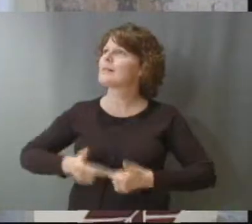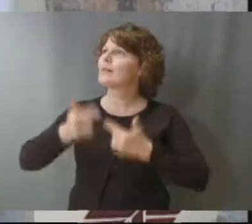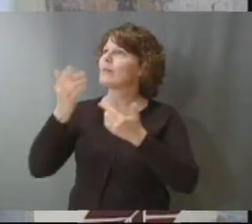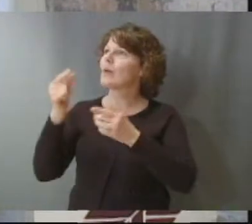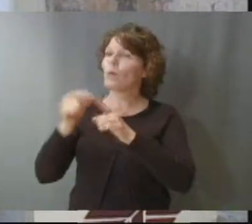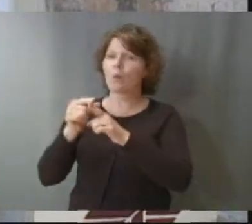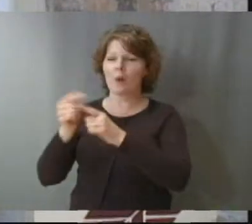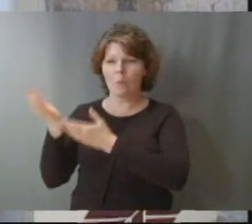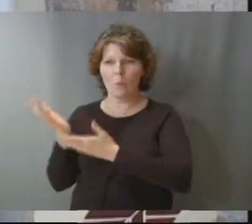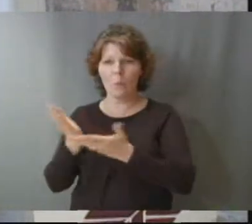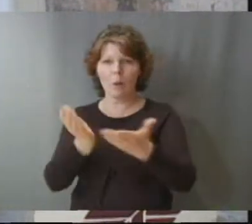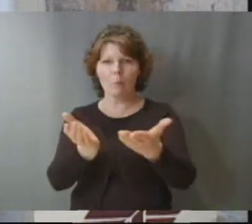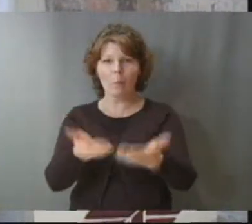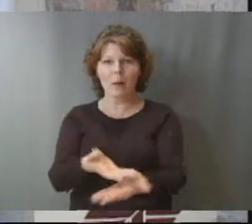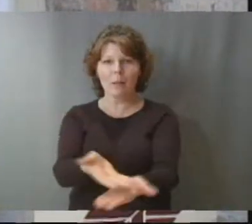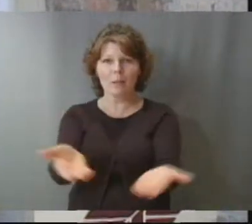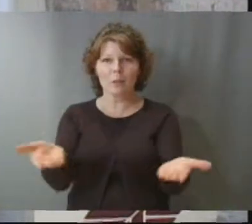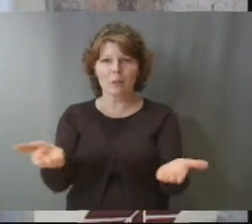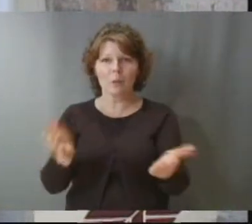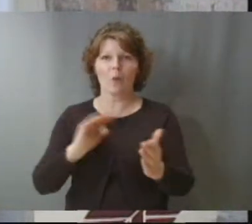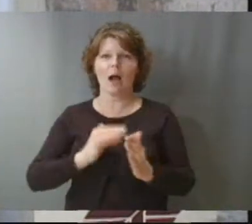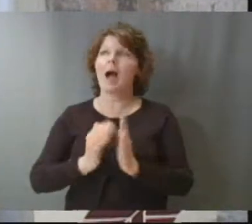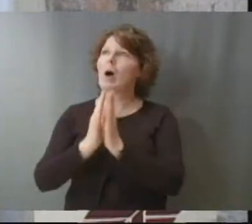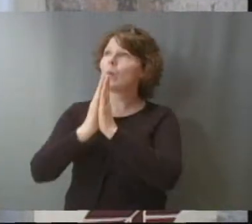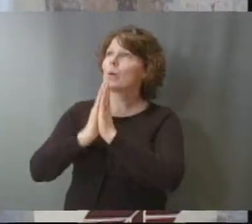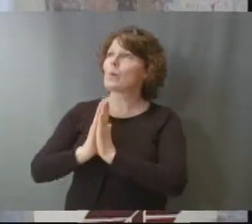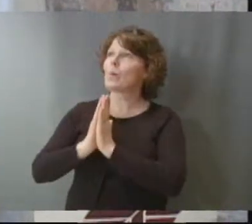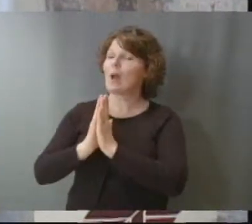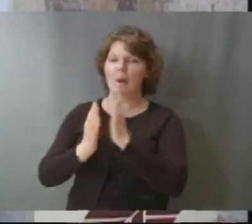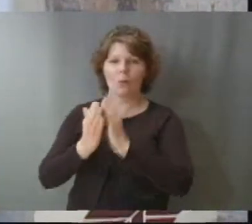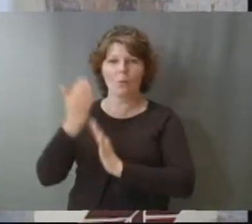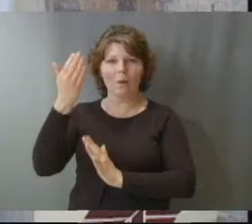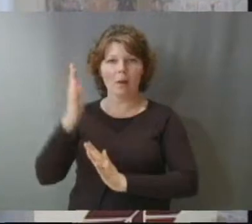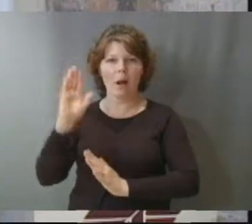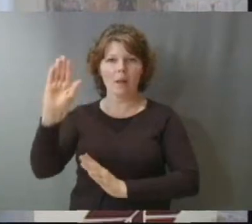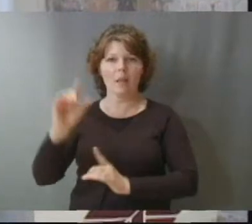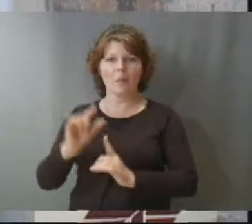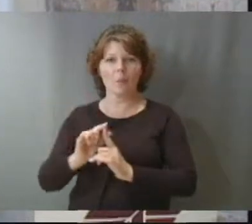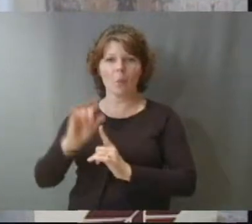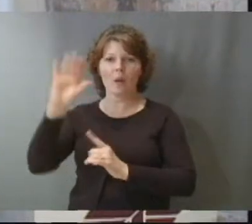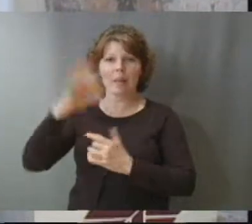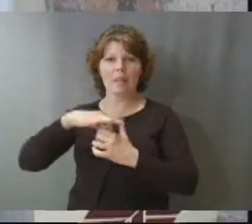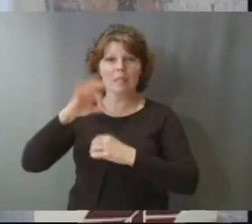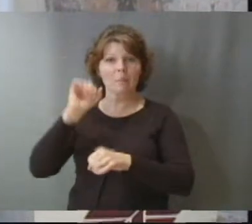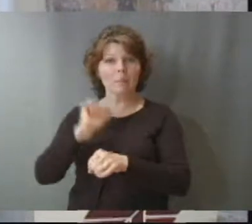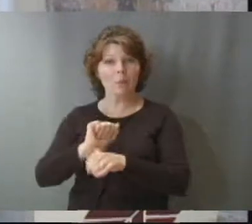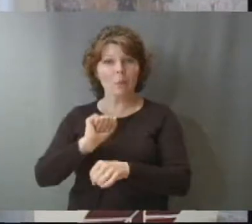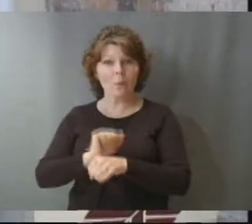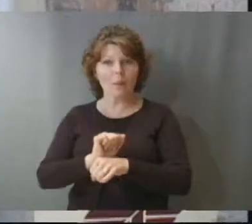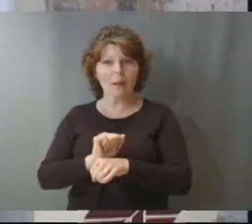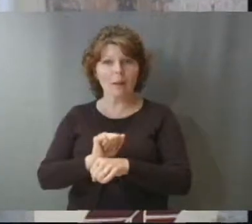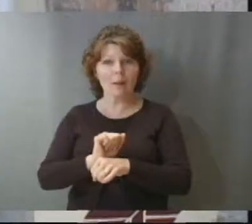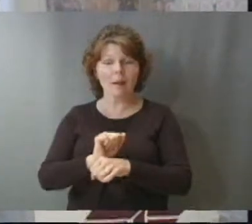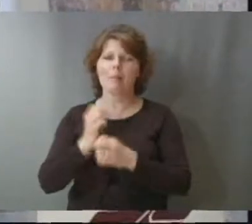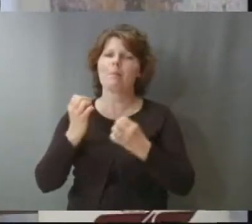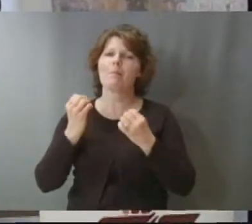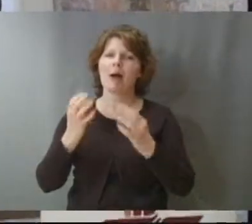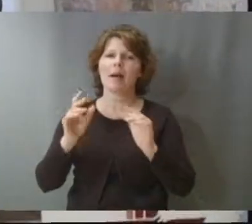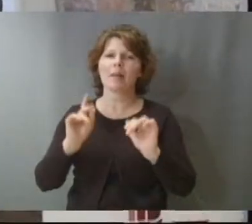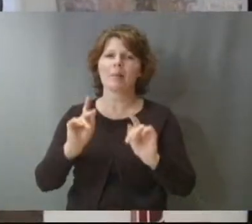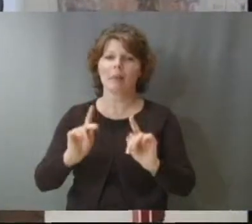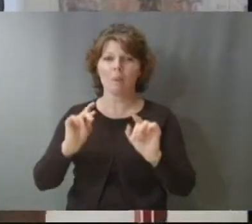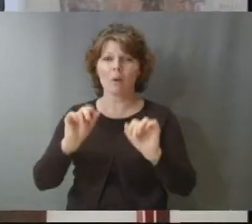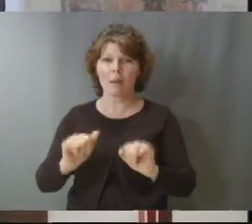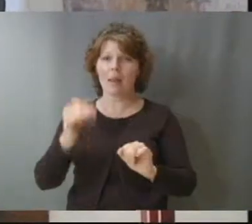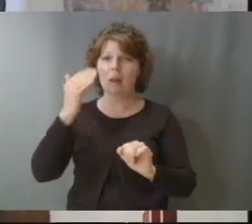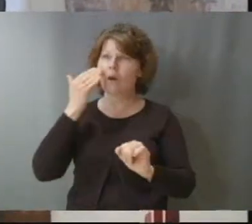you. It's our sincere prayer that through God's word, His Spirit is working so that many people may know